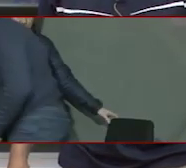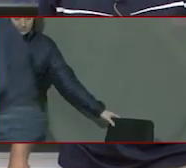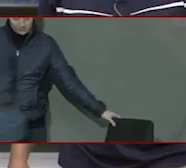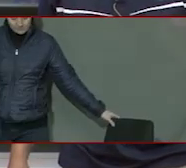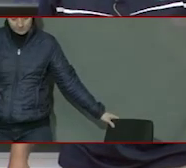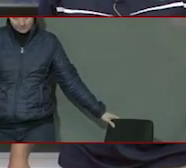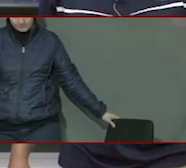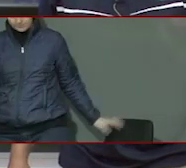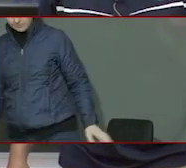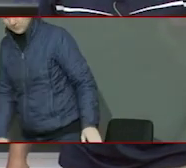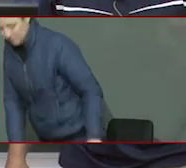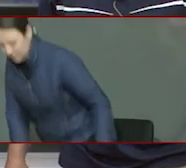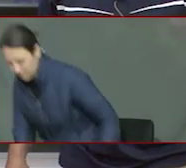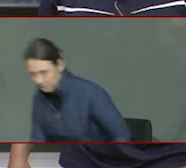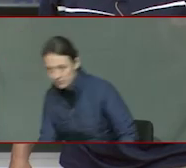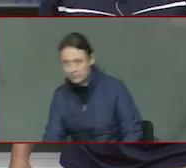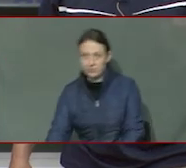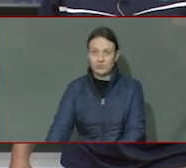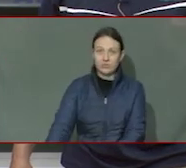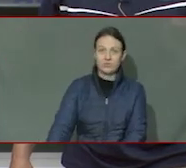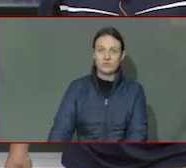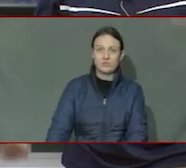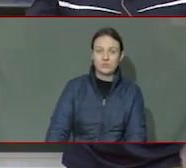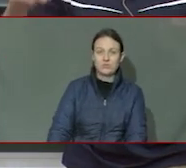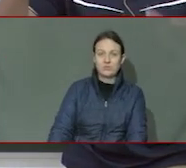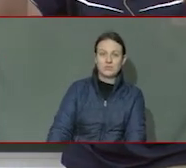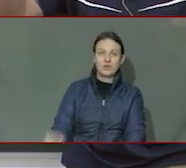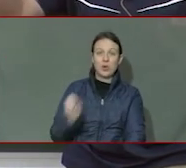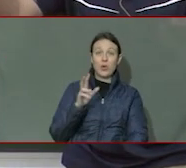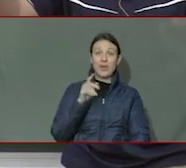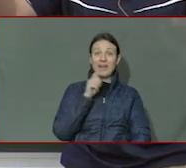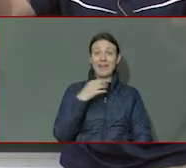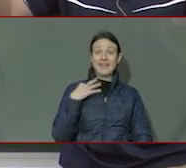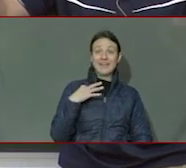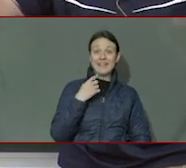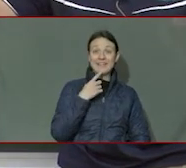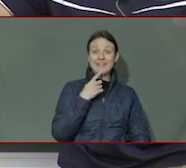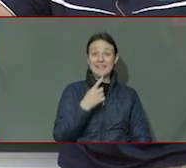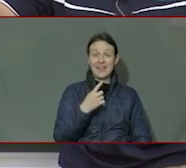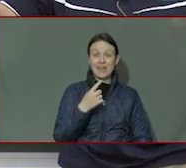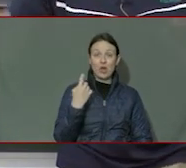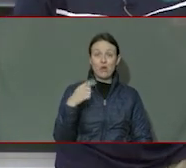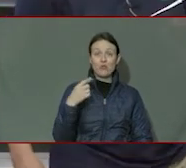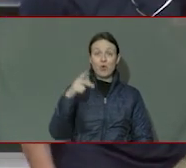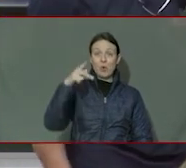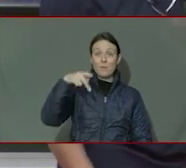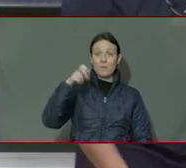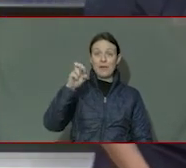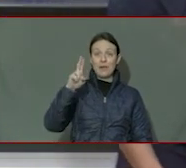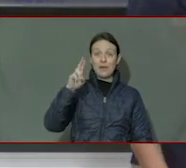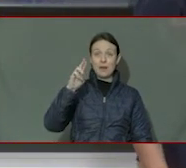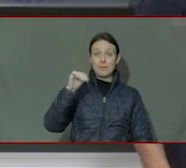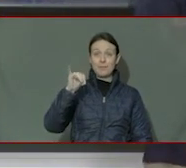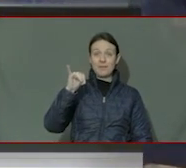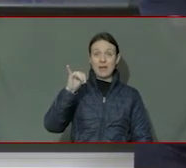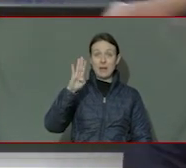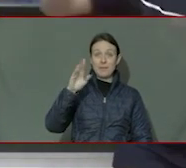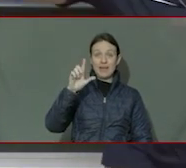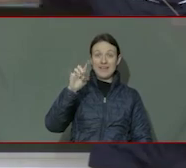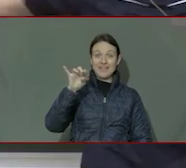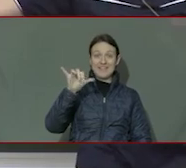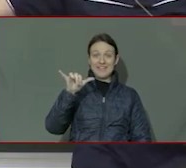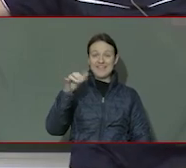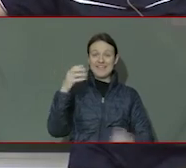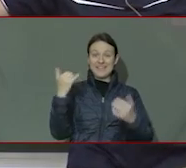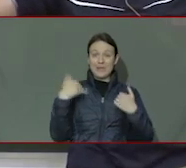Yes? Of the distal tubules. She says it increases the permeability, which means it tells these tubes, open